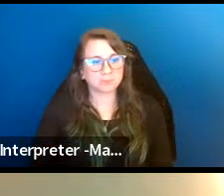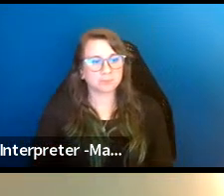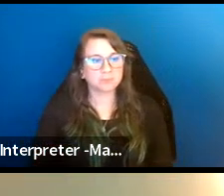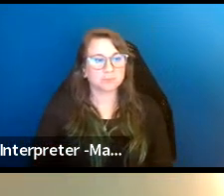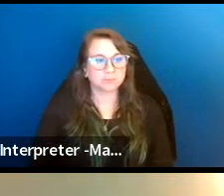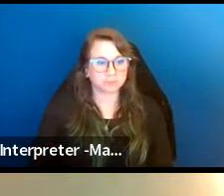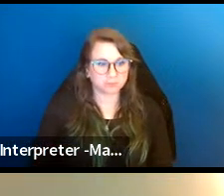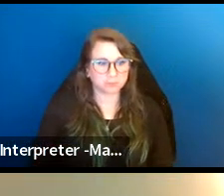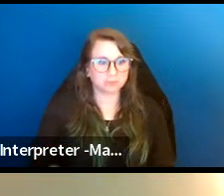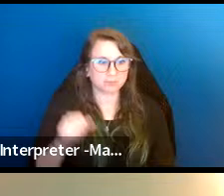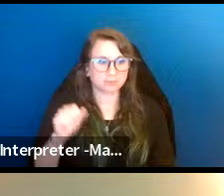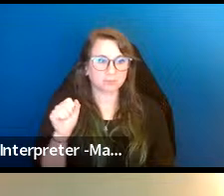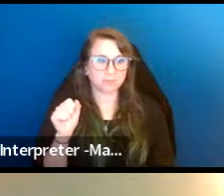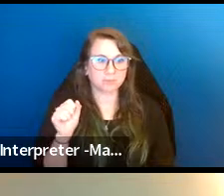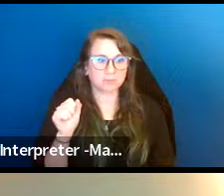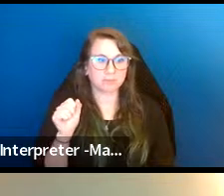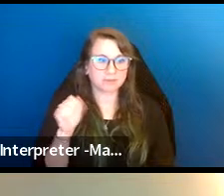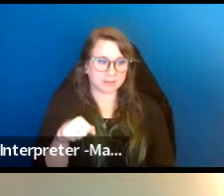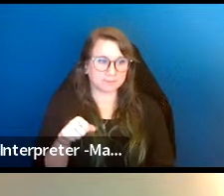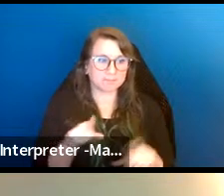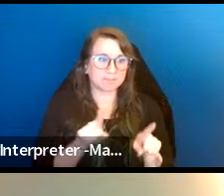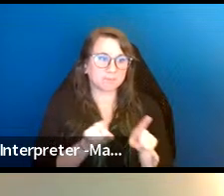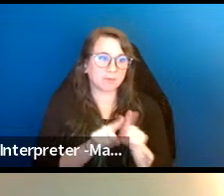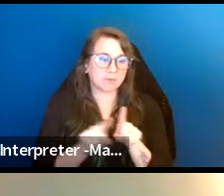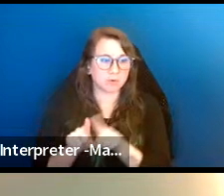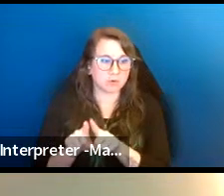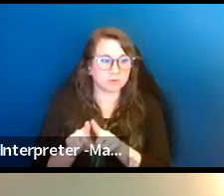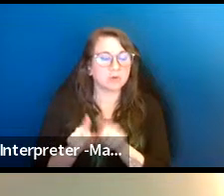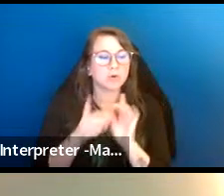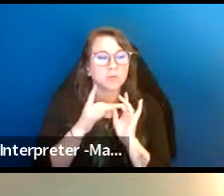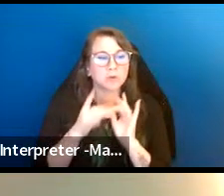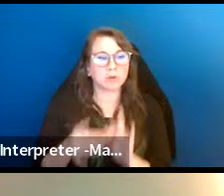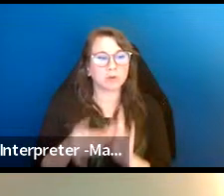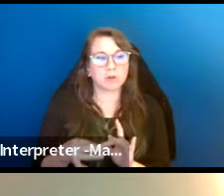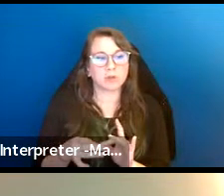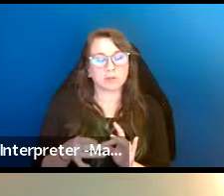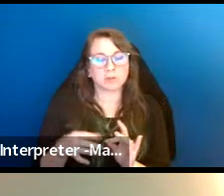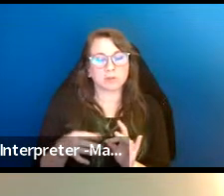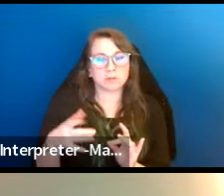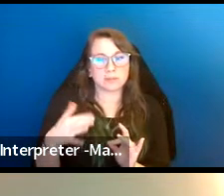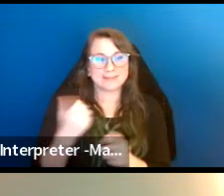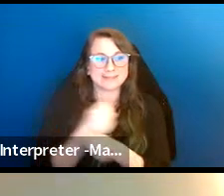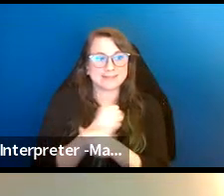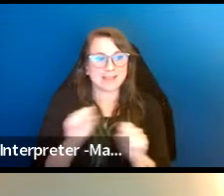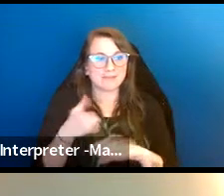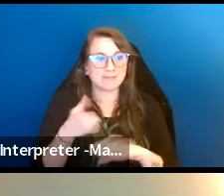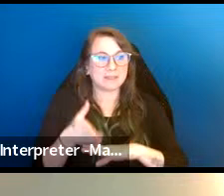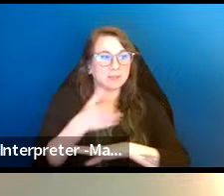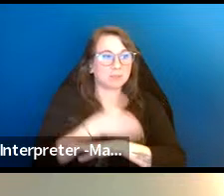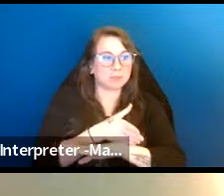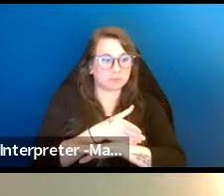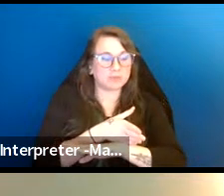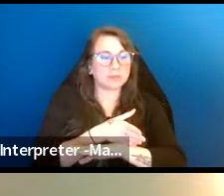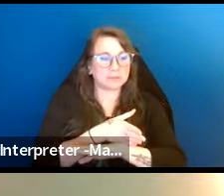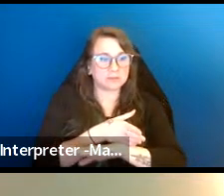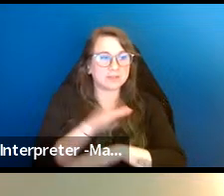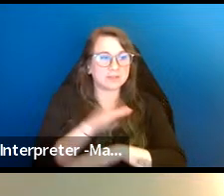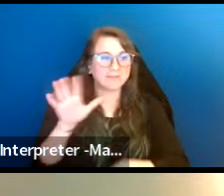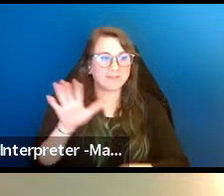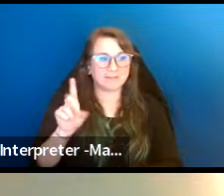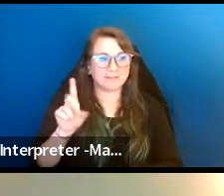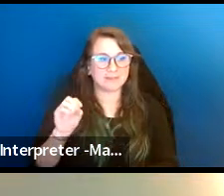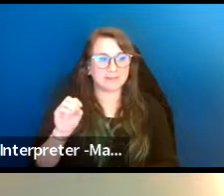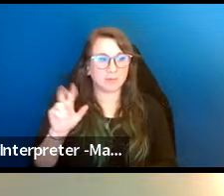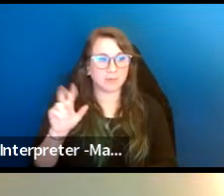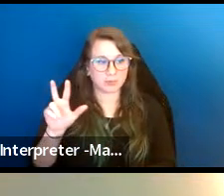Yes, and I also, regarding the safety improvements in 5D03